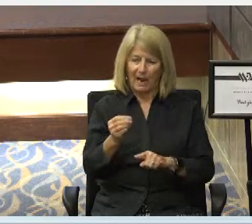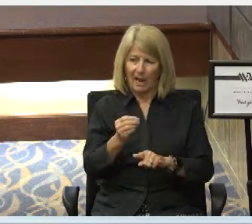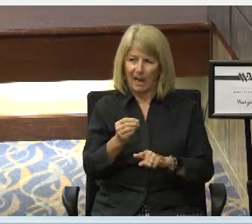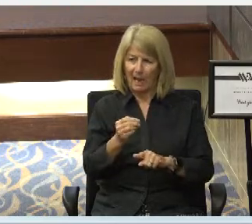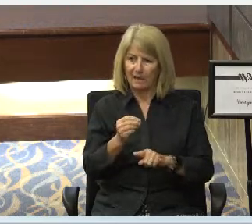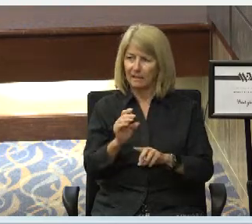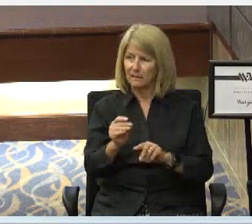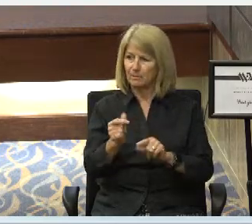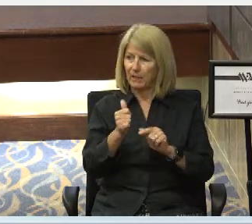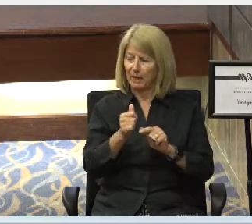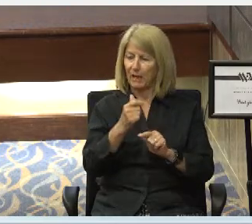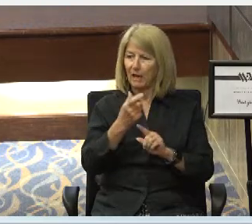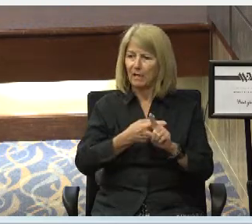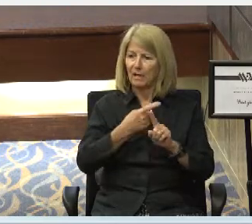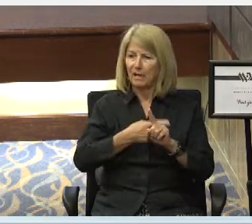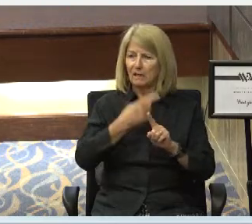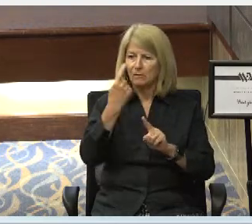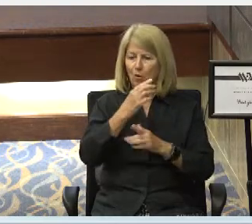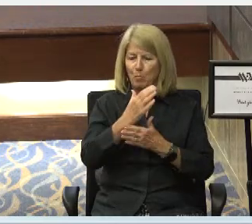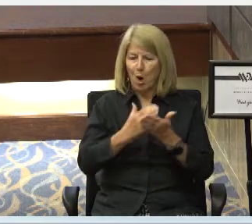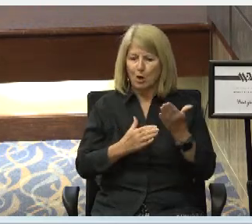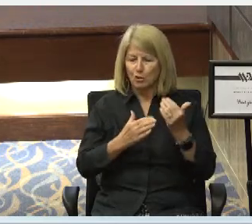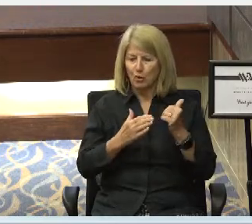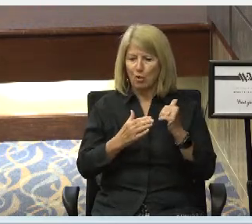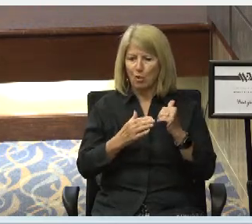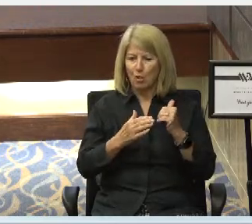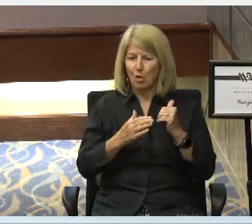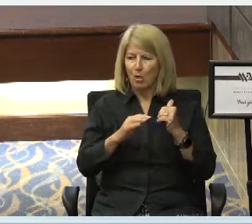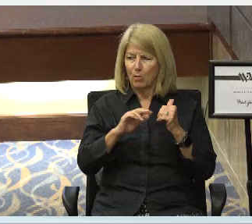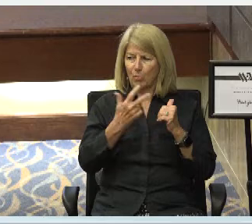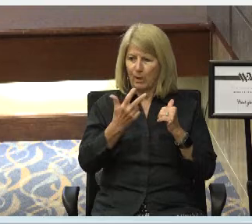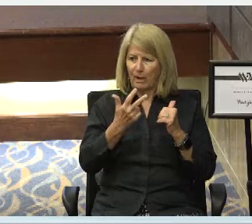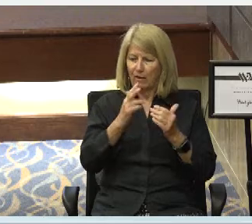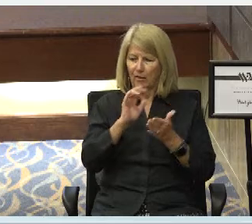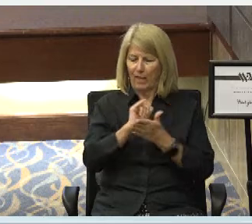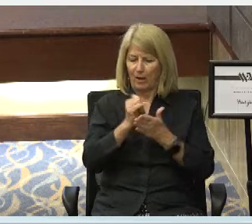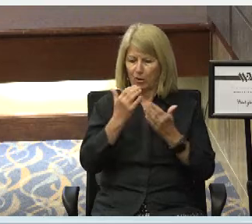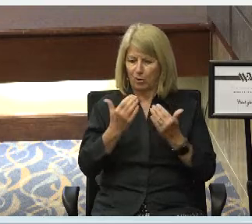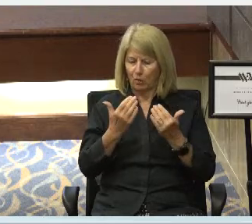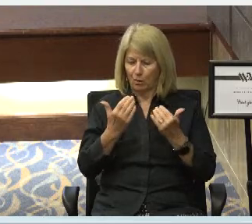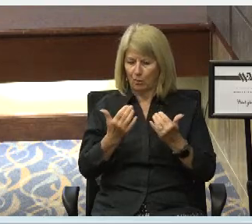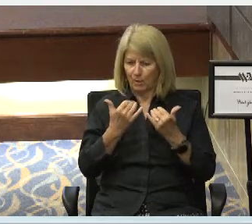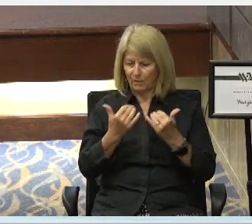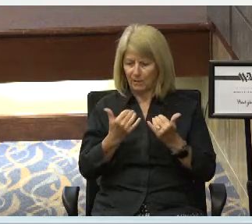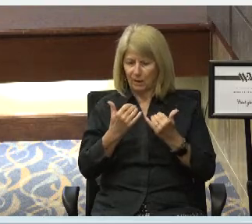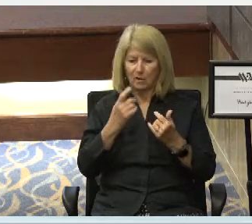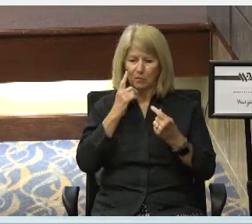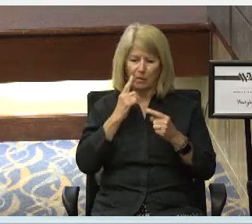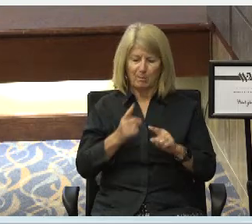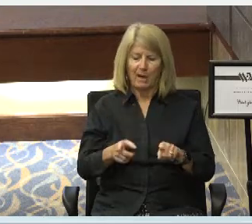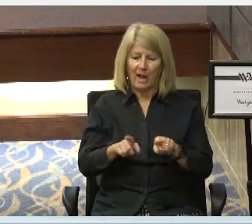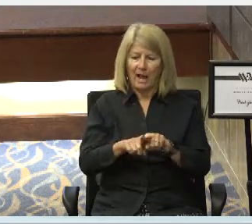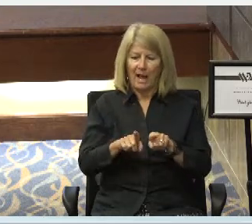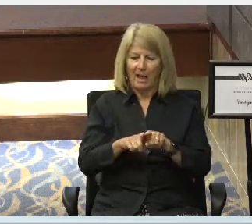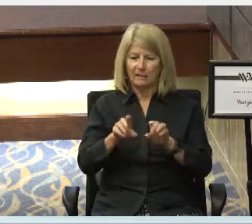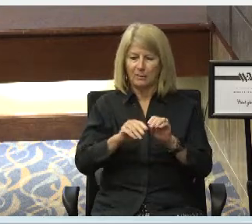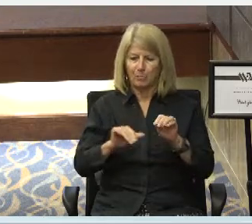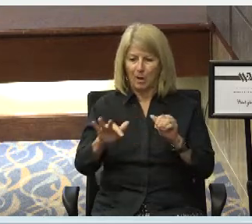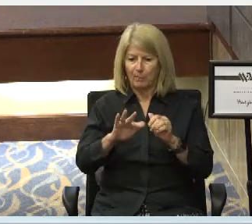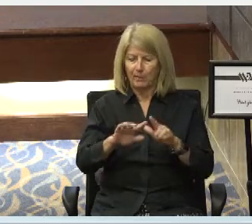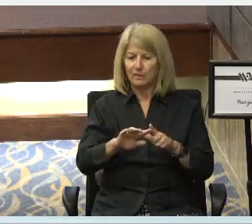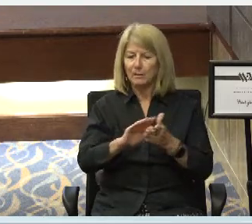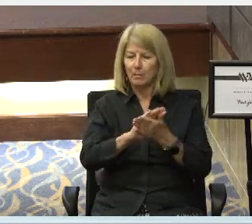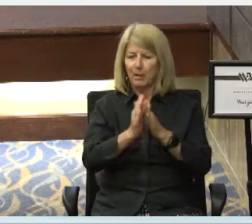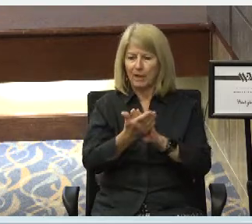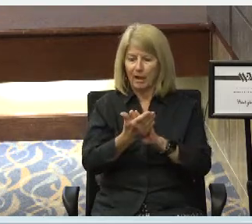a lease for parcel 3 in that current agreement that we have with them. as properties come available for development,